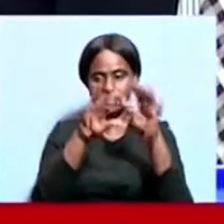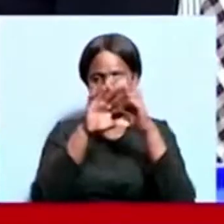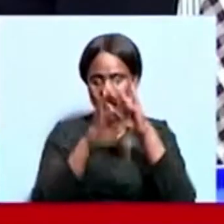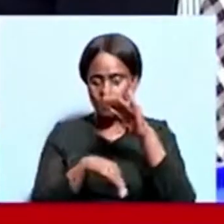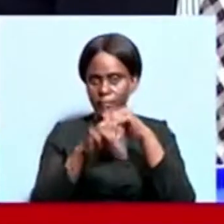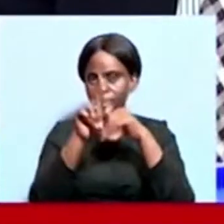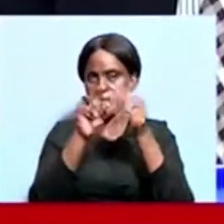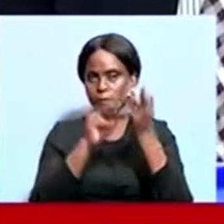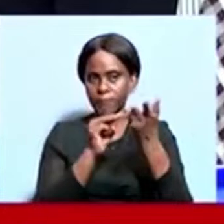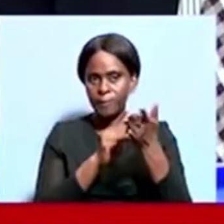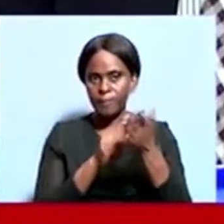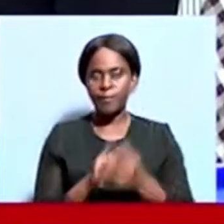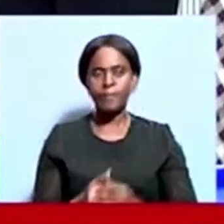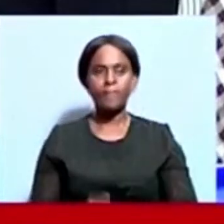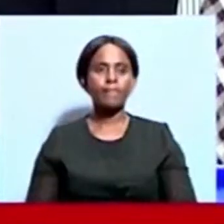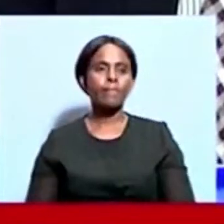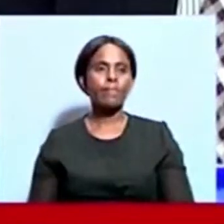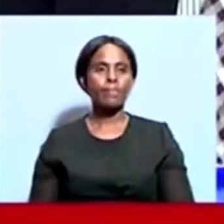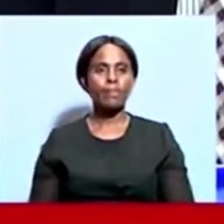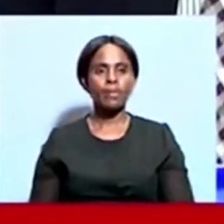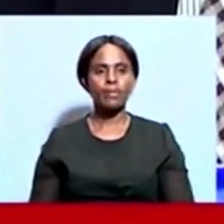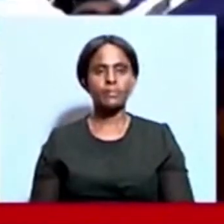million.